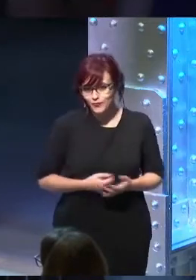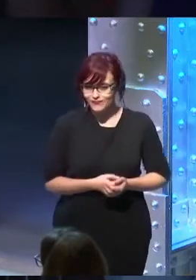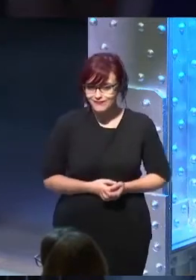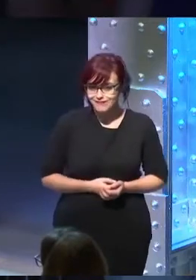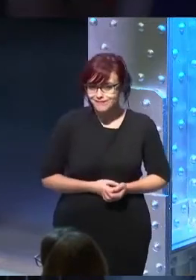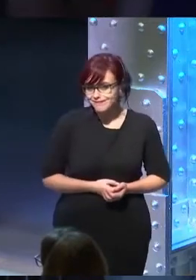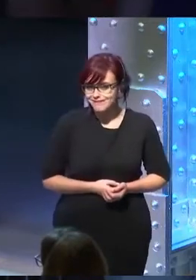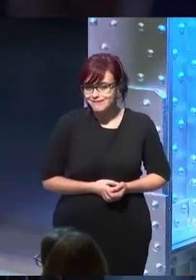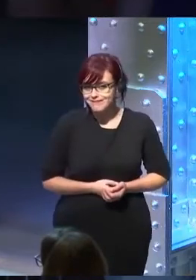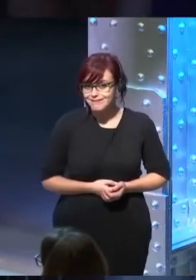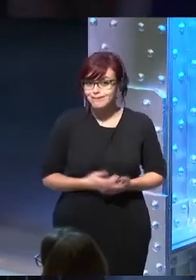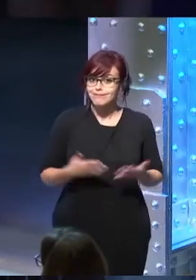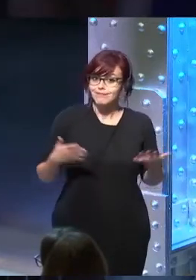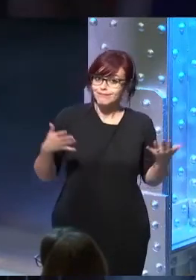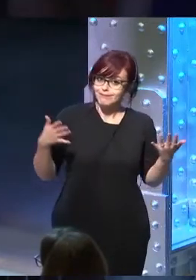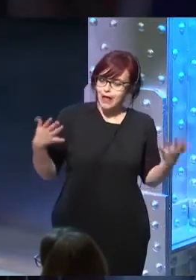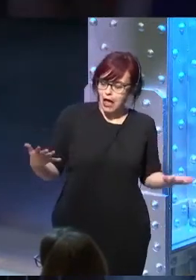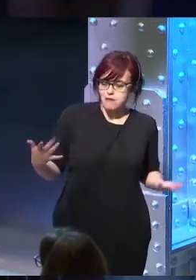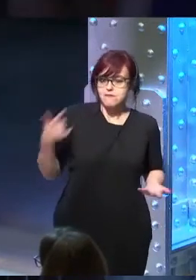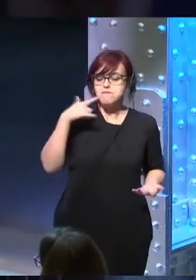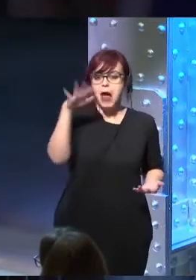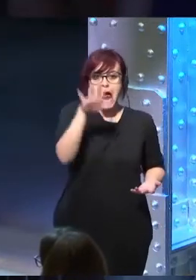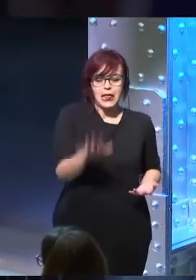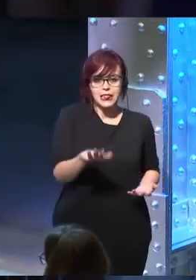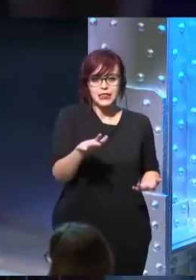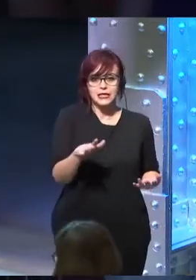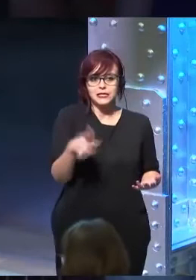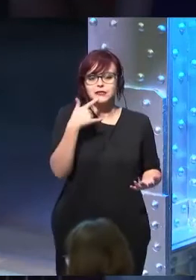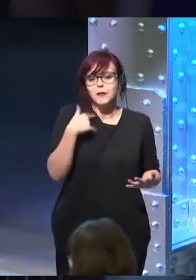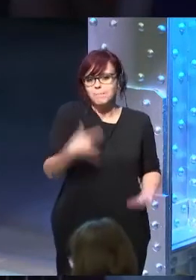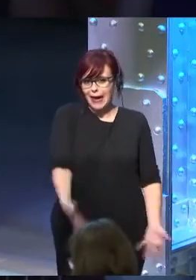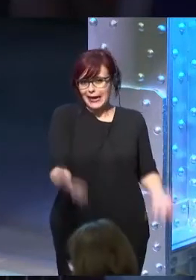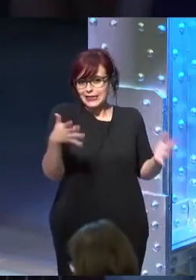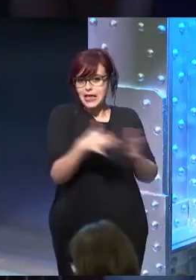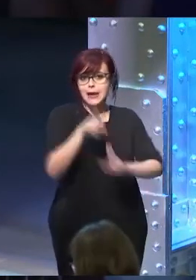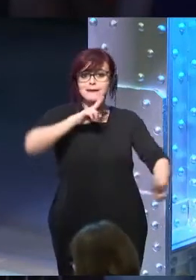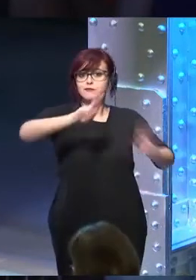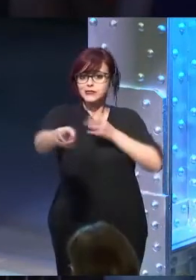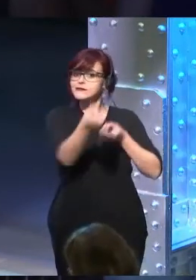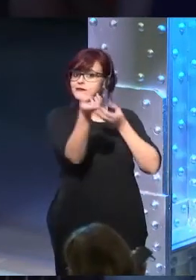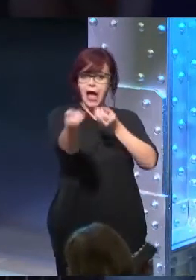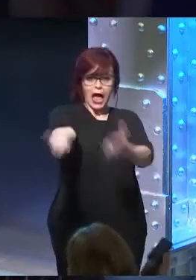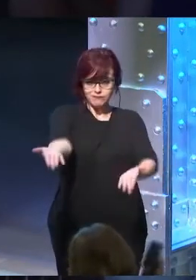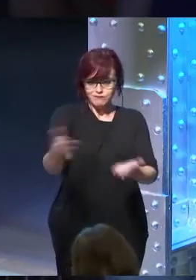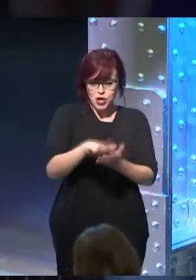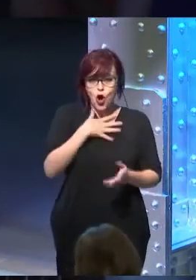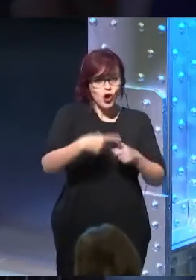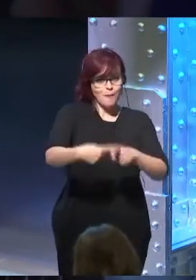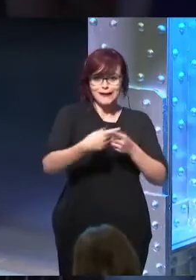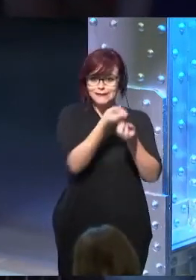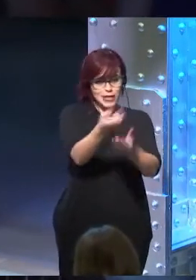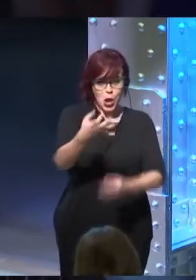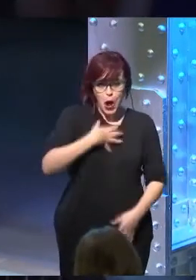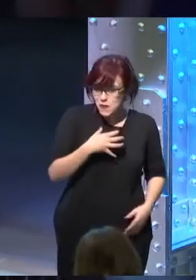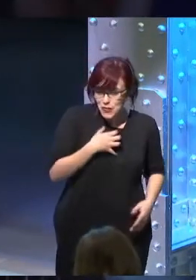like that, I just wish I knew the answer. If I knew the answer, I would share it with you. I don't think there can be a